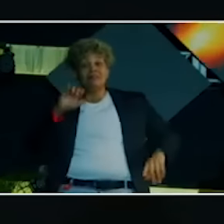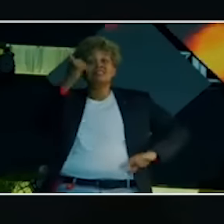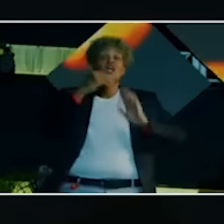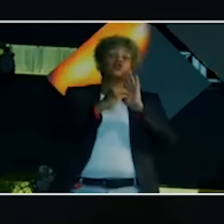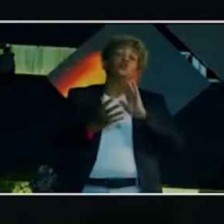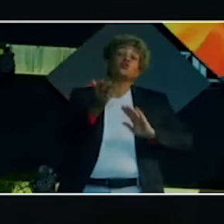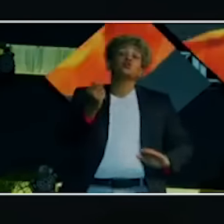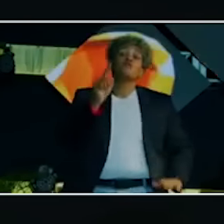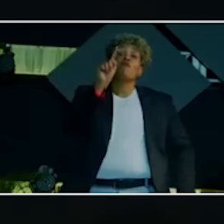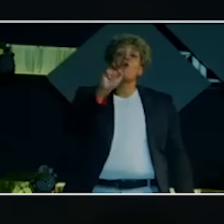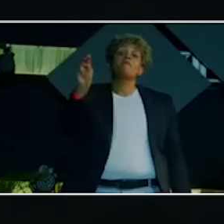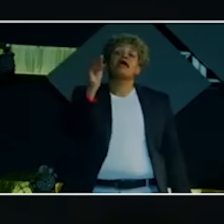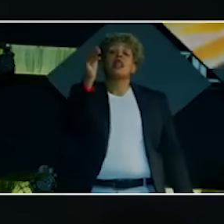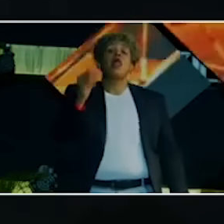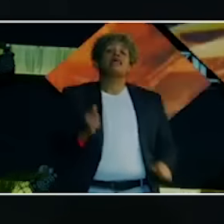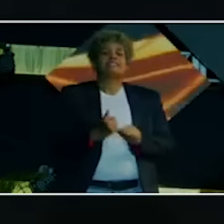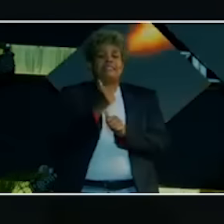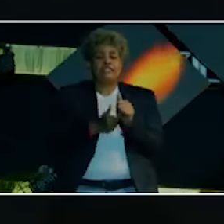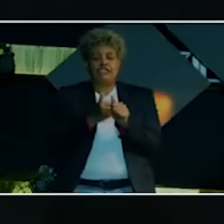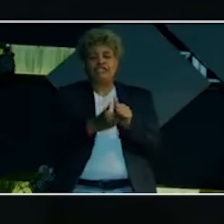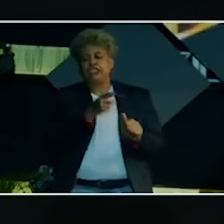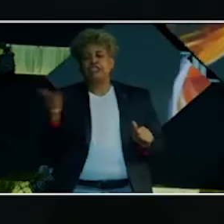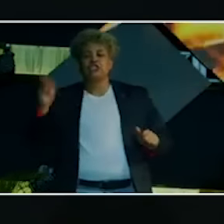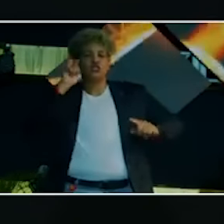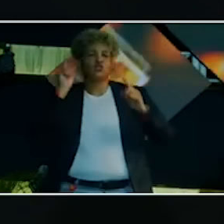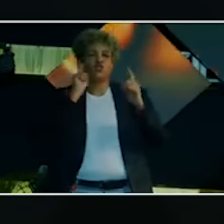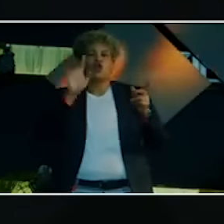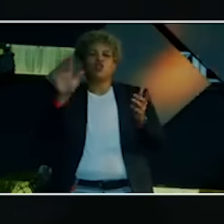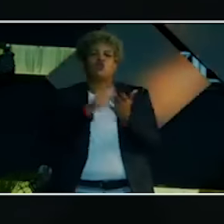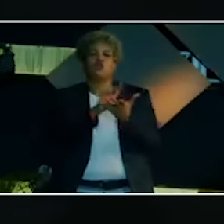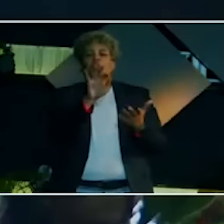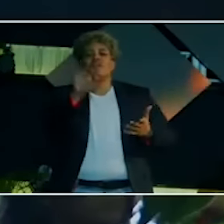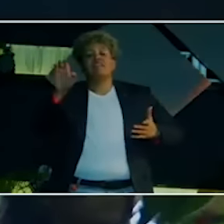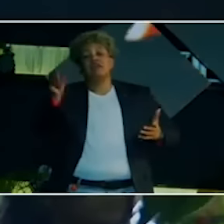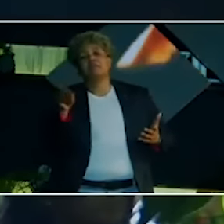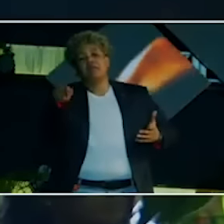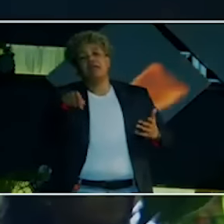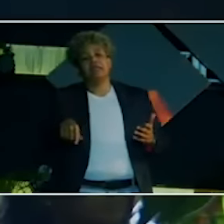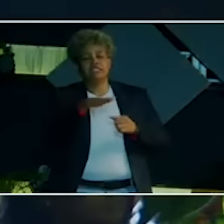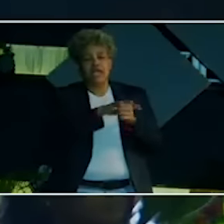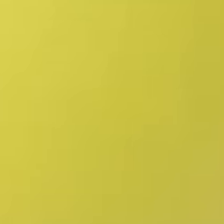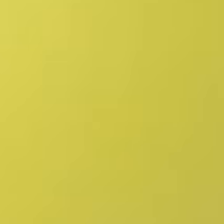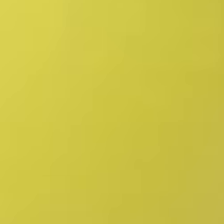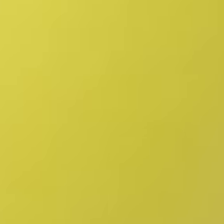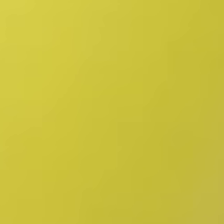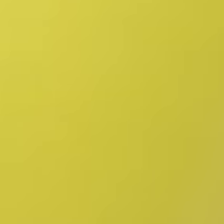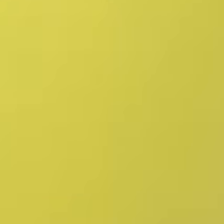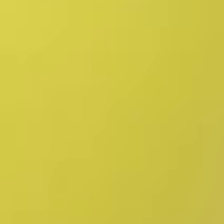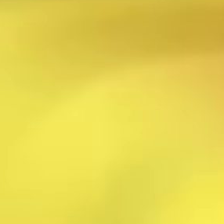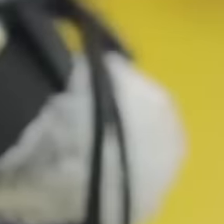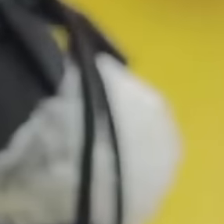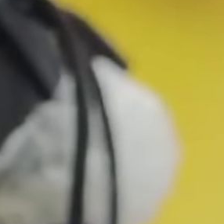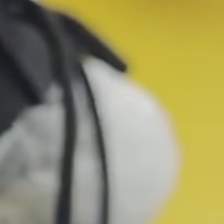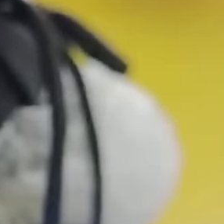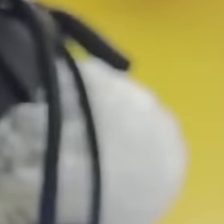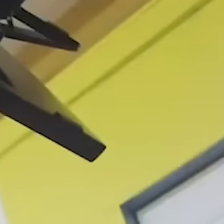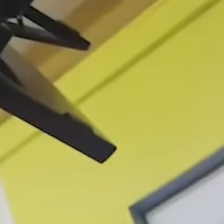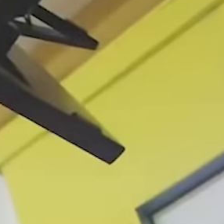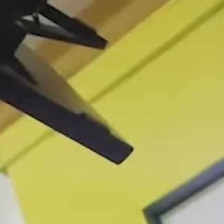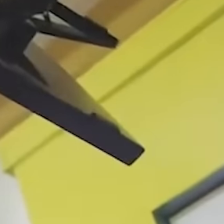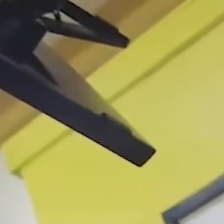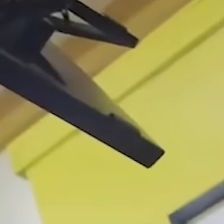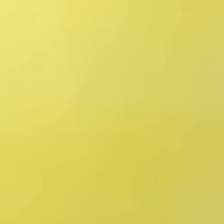to $1 million each towards their tuition in this area. He noted the removal of fees